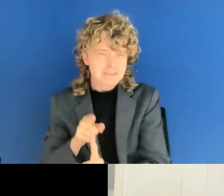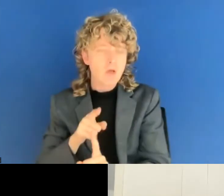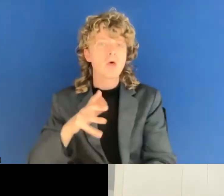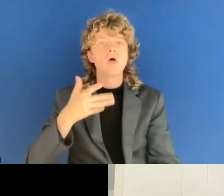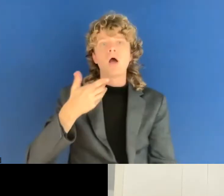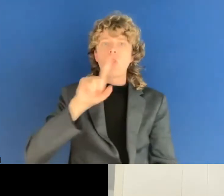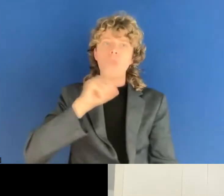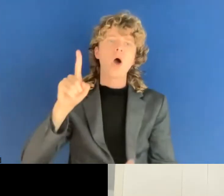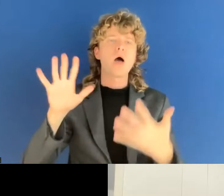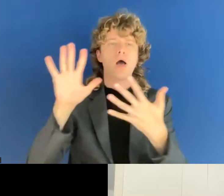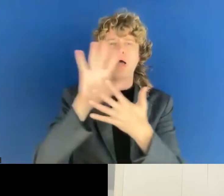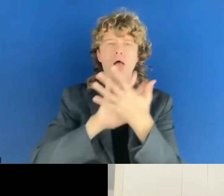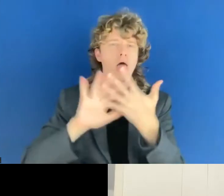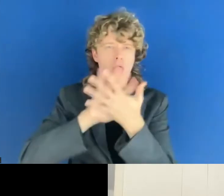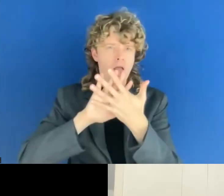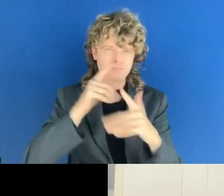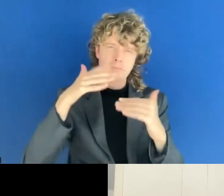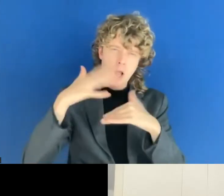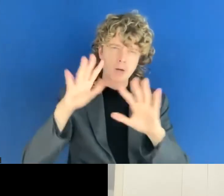say, it implies